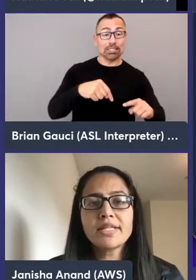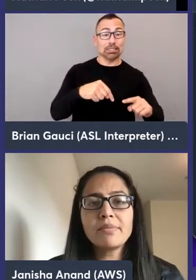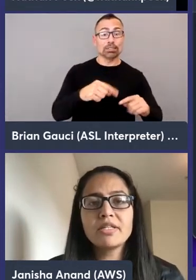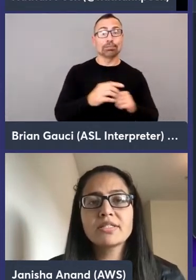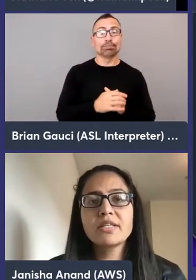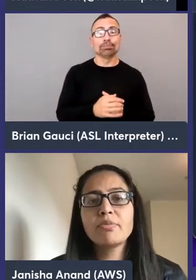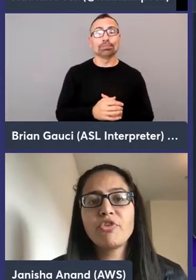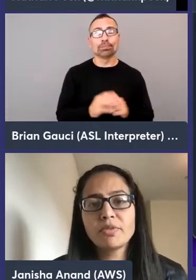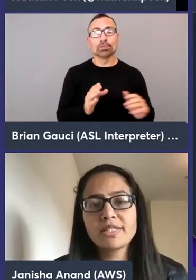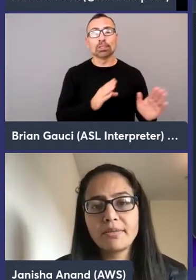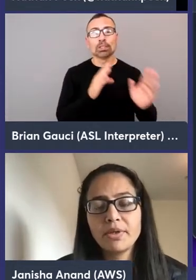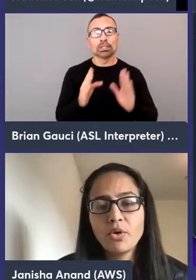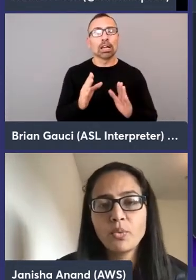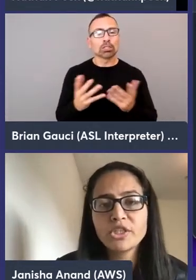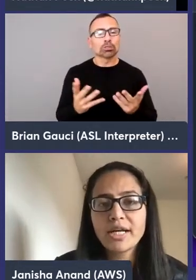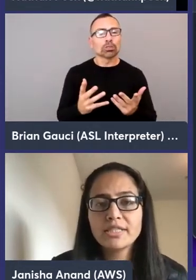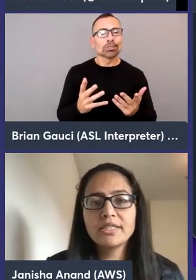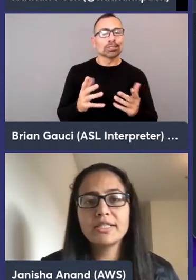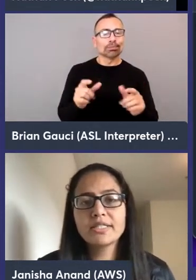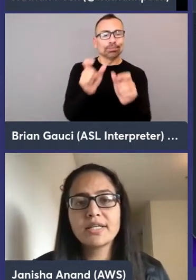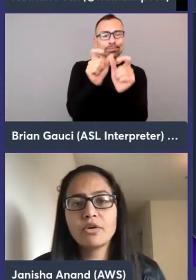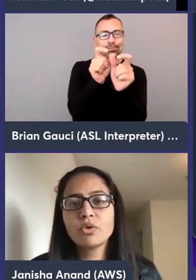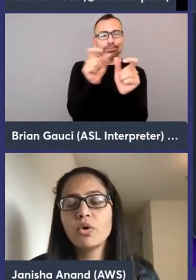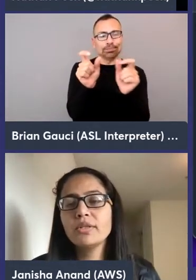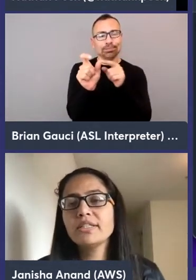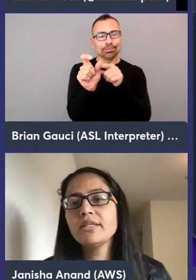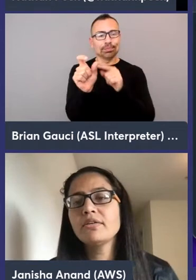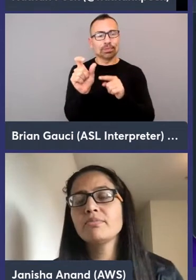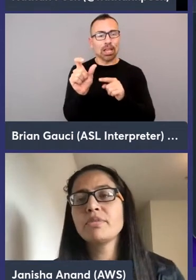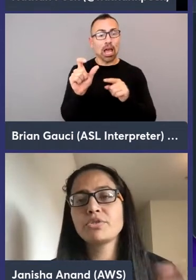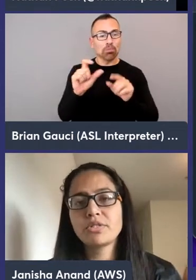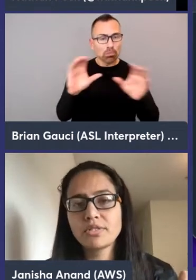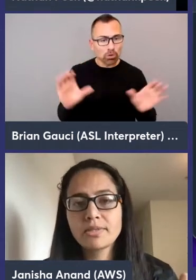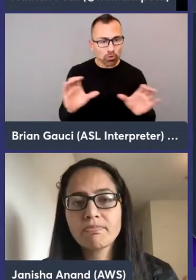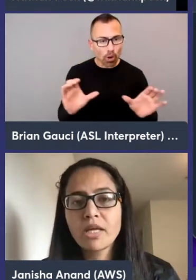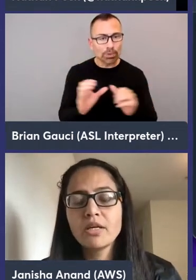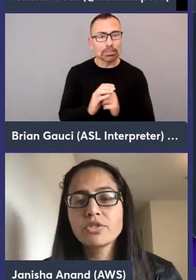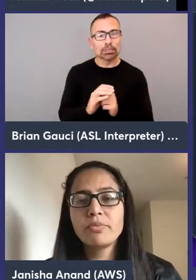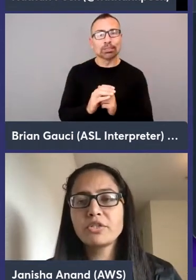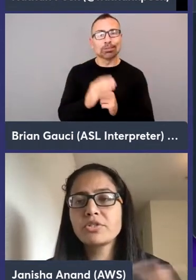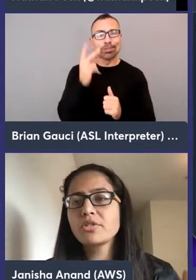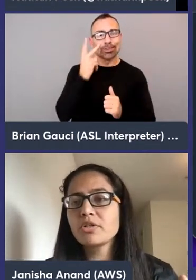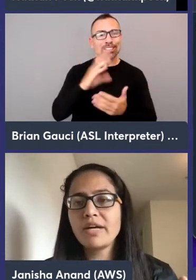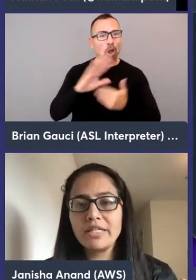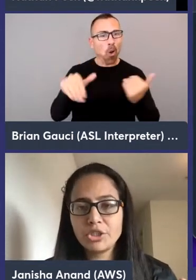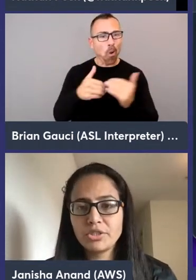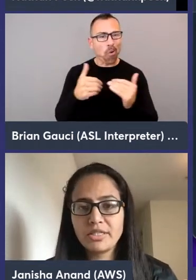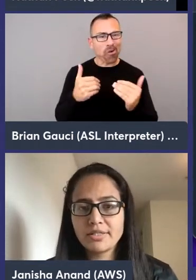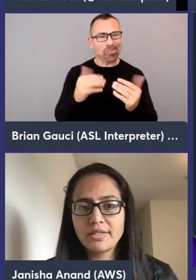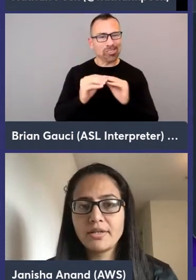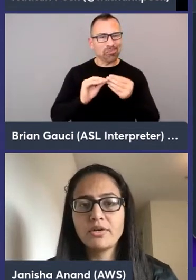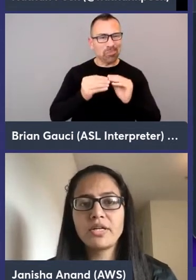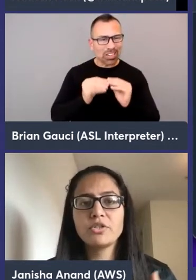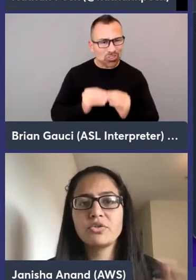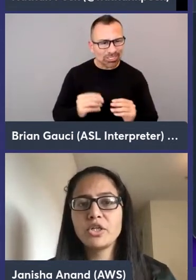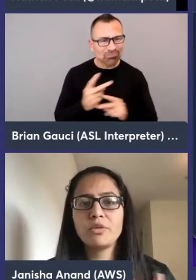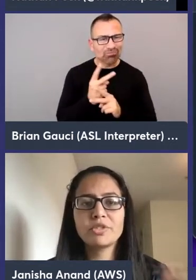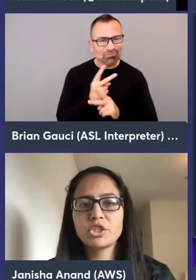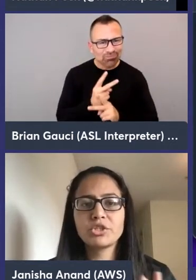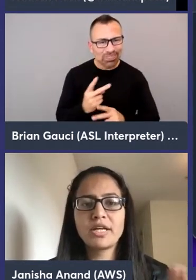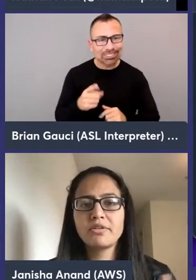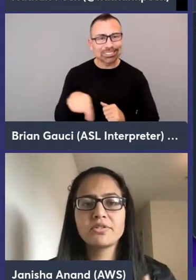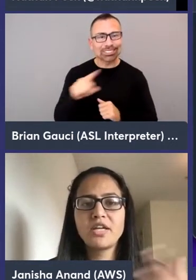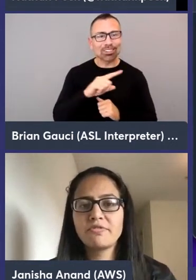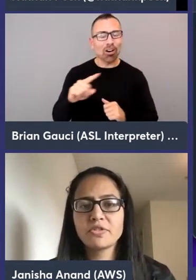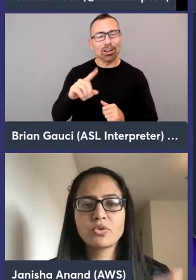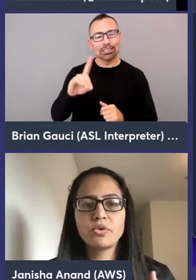the next tab is the performance tab, which actually lists out all the matrices. So matrices on your validation data set, right? Your recall,